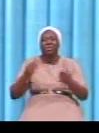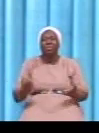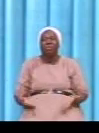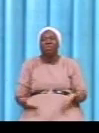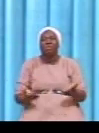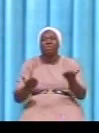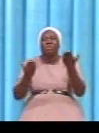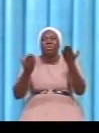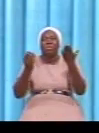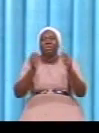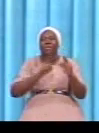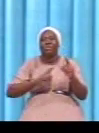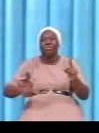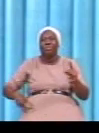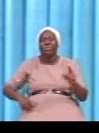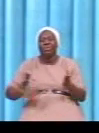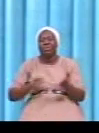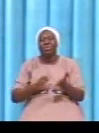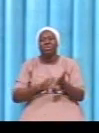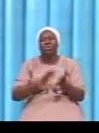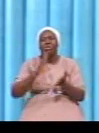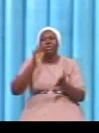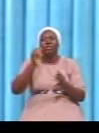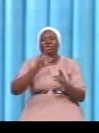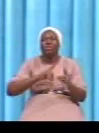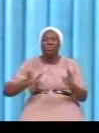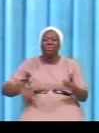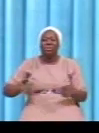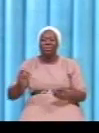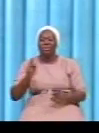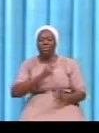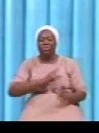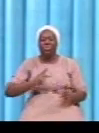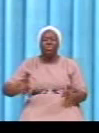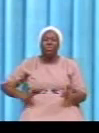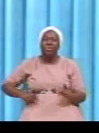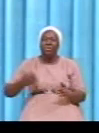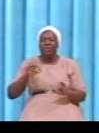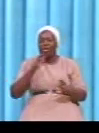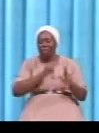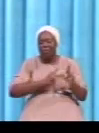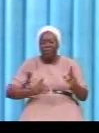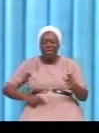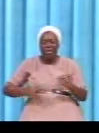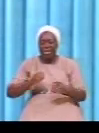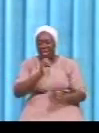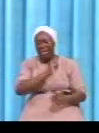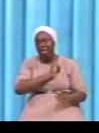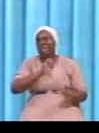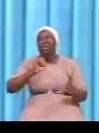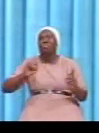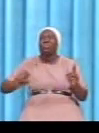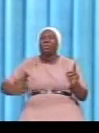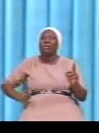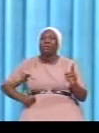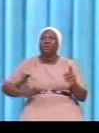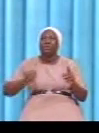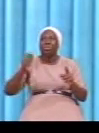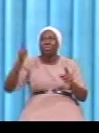Magnify, glorify the Prince of Peace, Emmanuel, God with us.